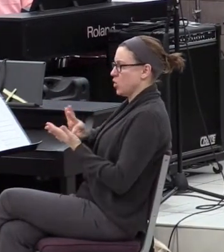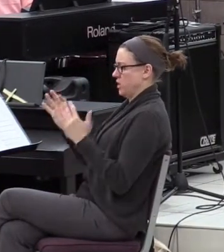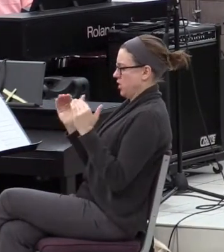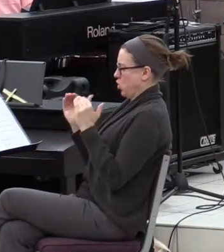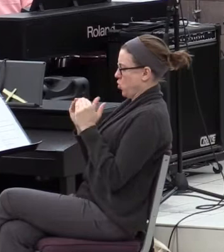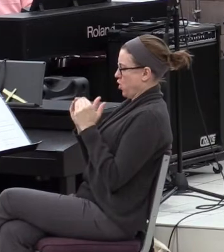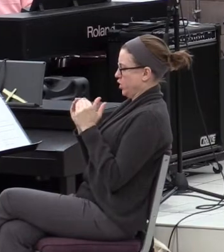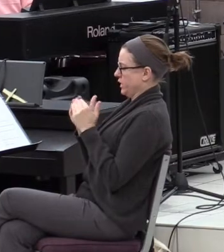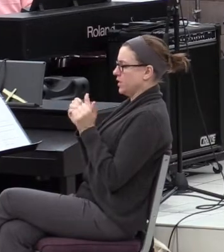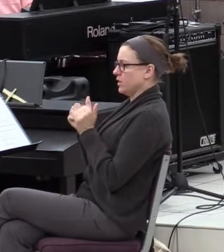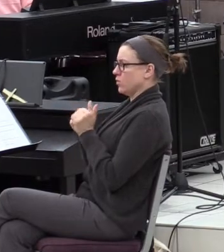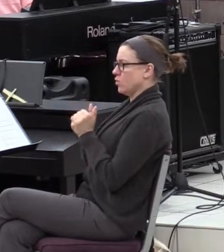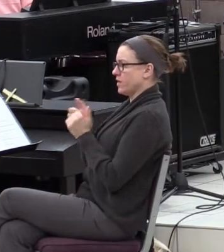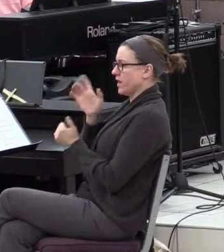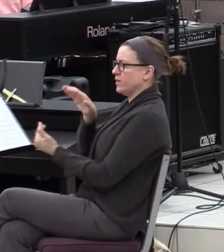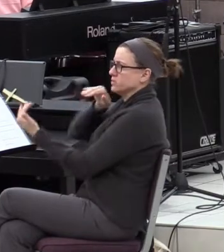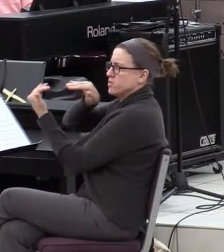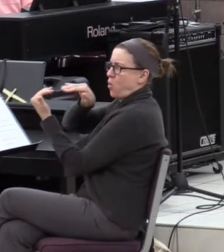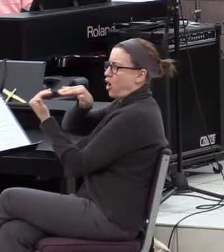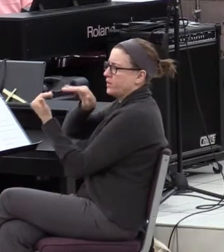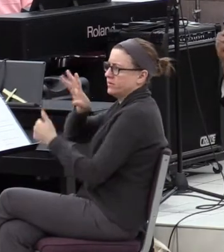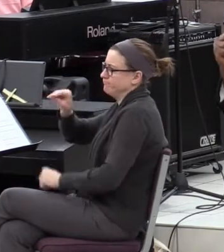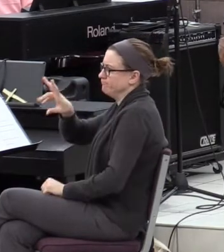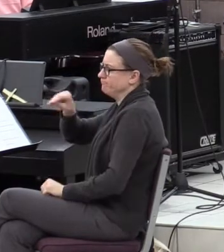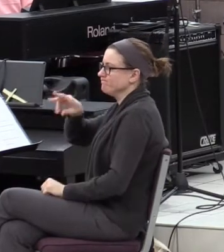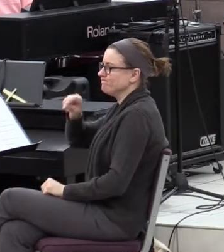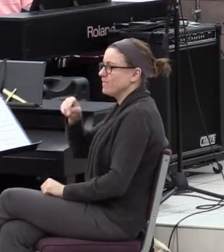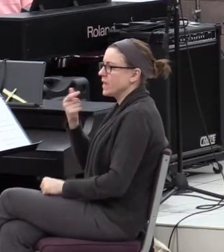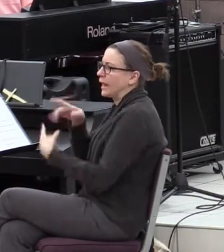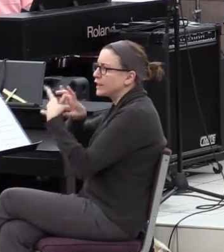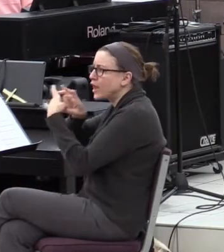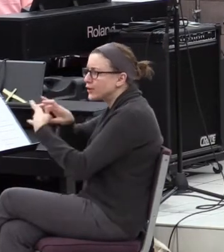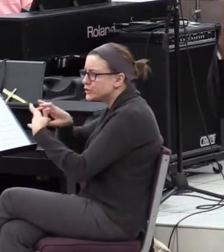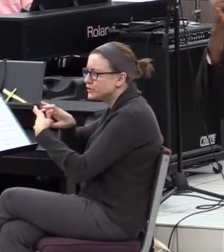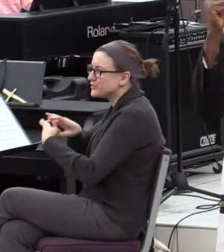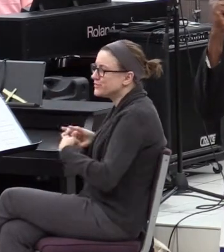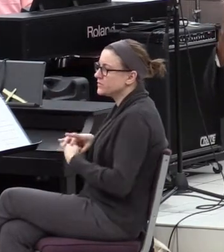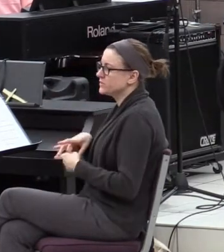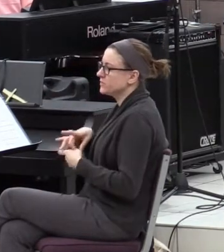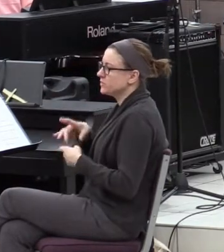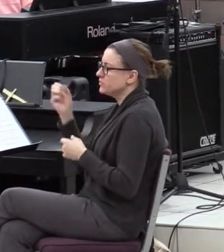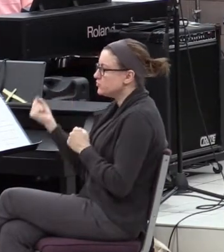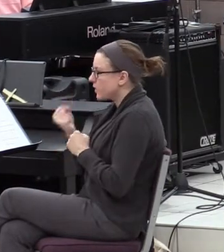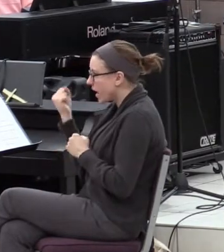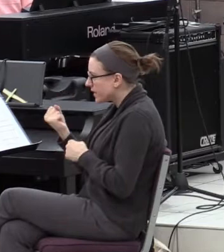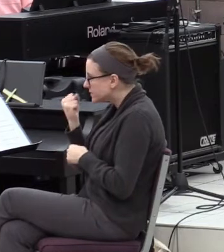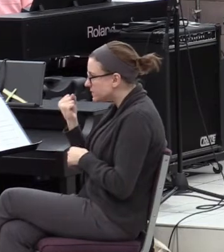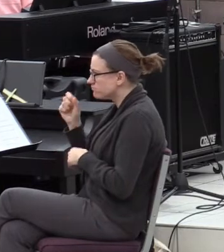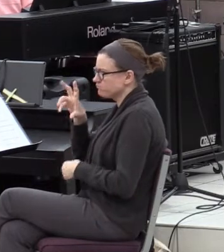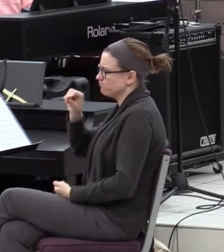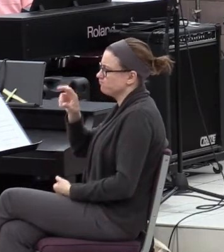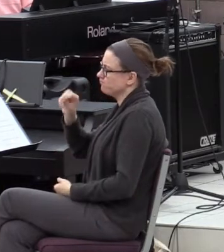equality with God a thing to be clung to, a thing to be grasped.